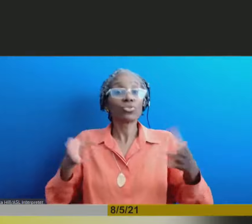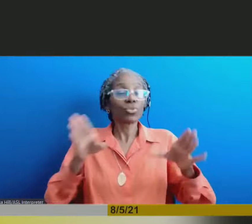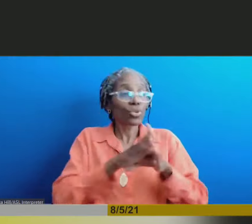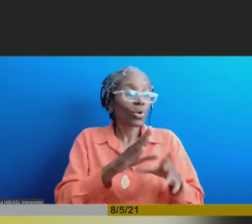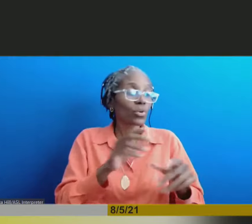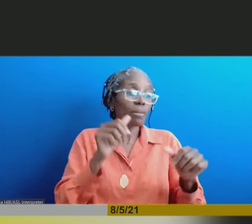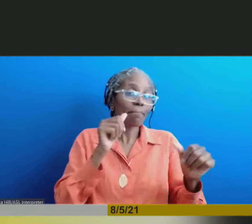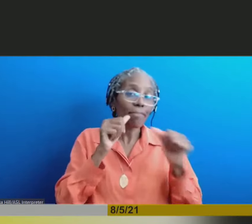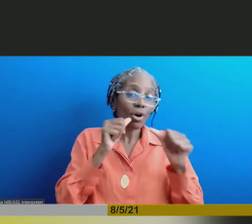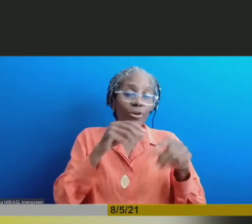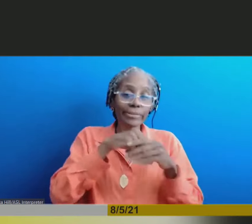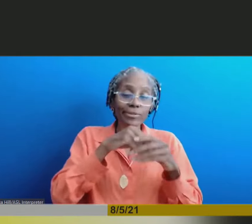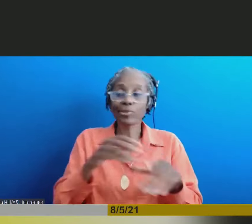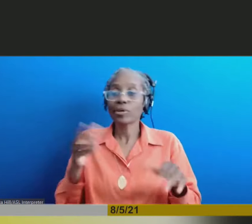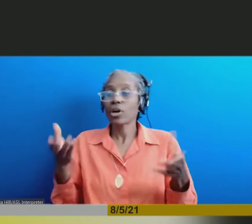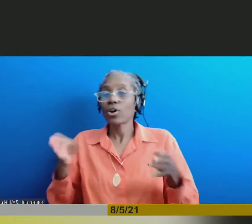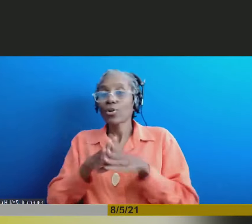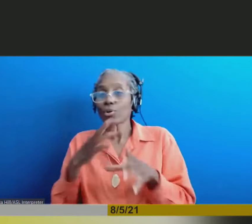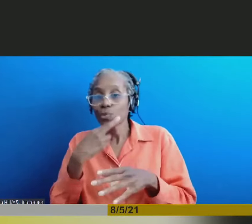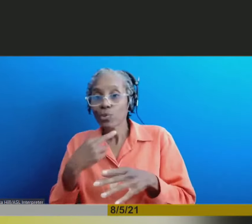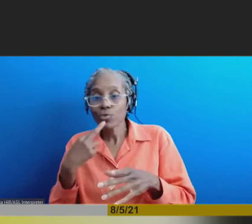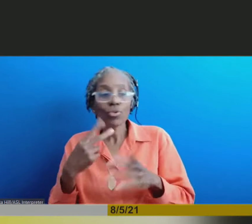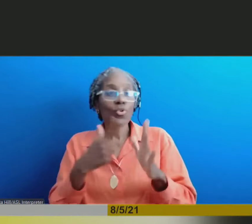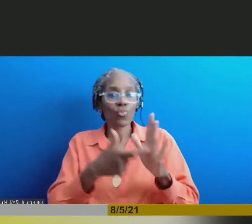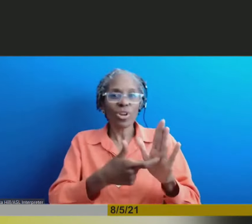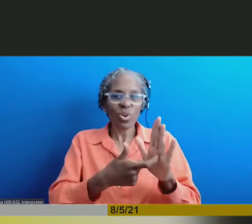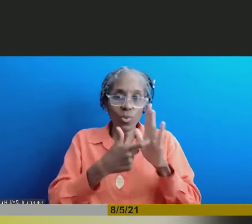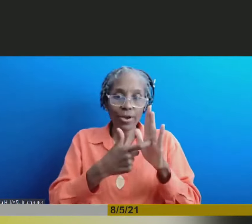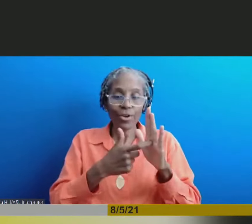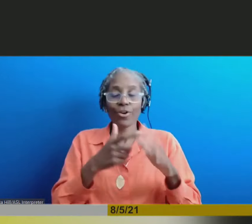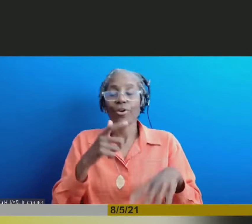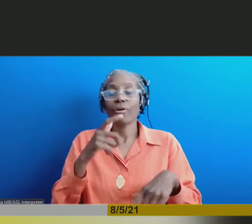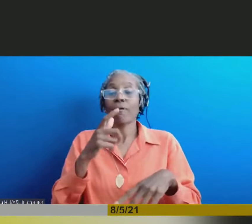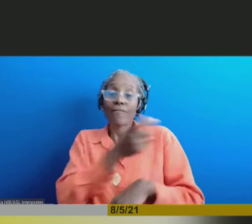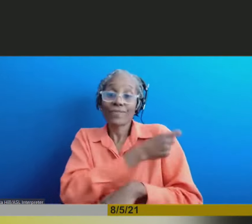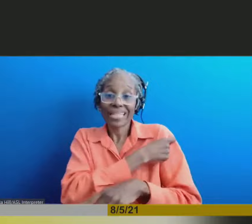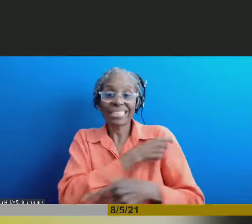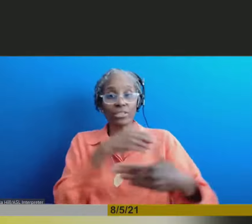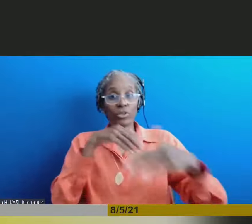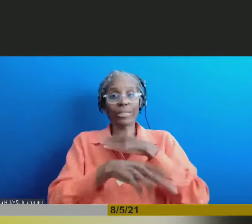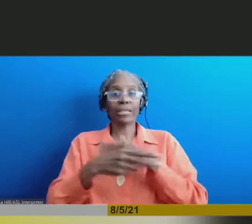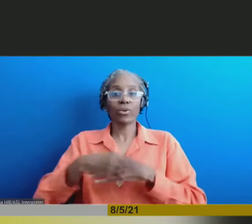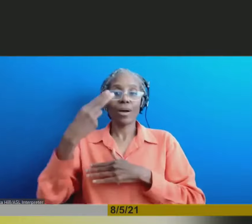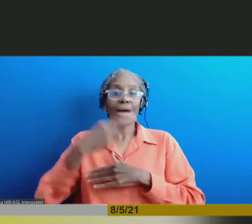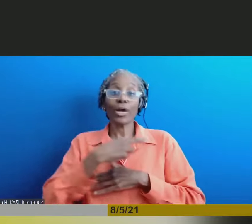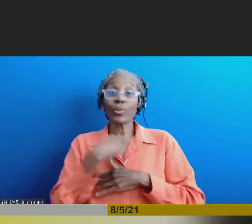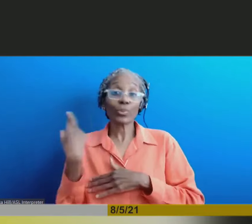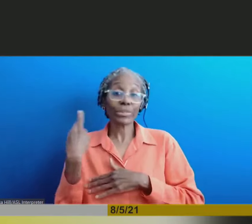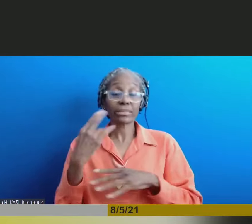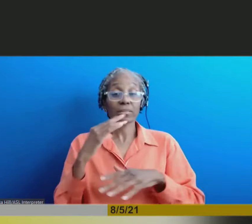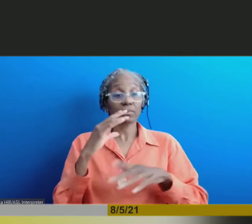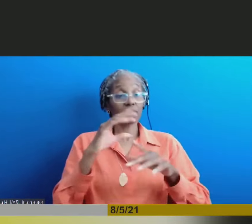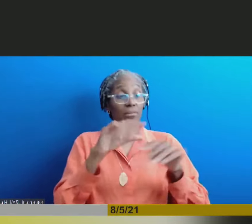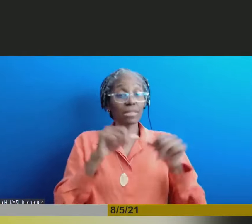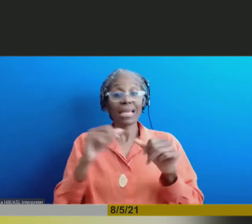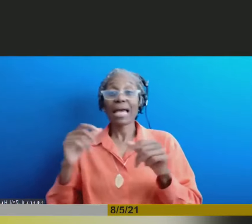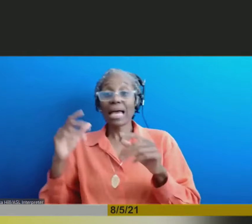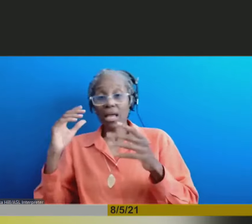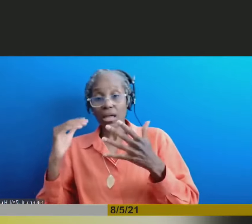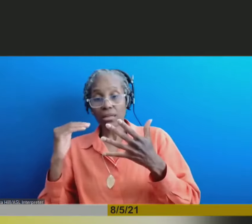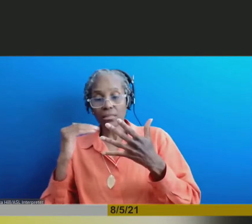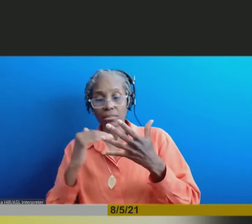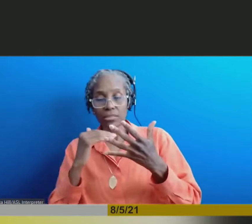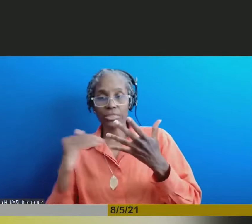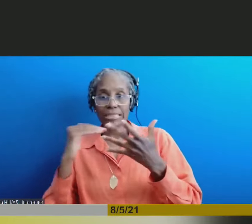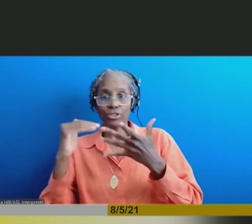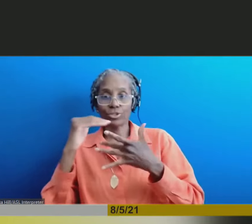gyms, or requiring vaccination to enter high-risk settings? And do we anticipate us going back to the tier system or another shutdown?